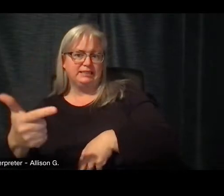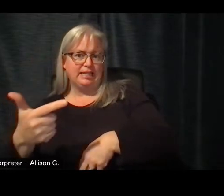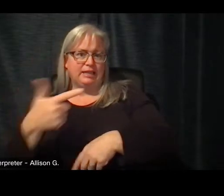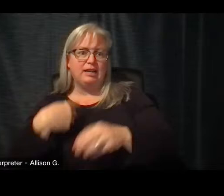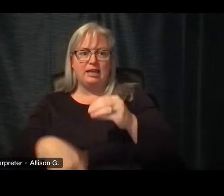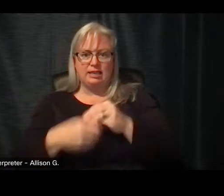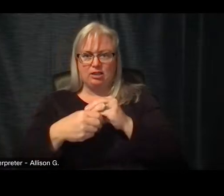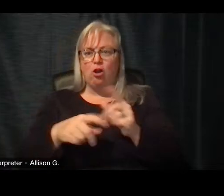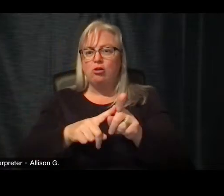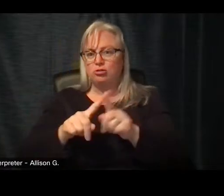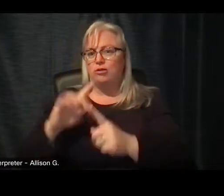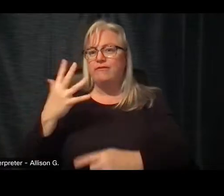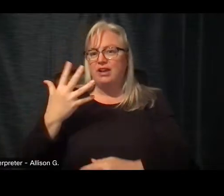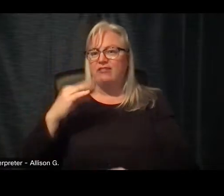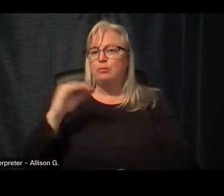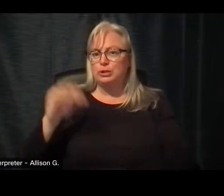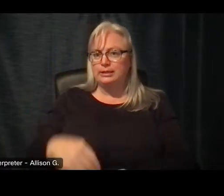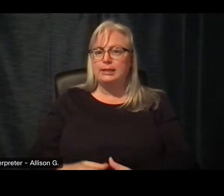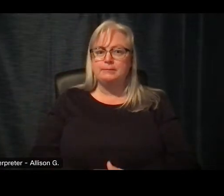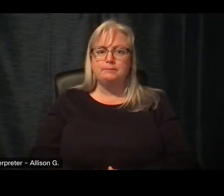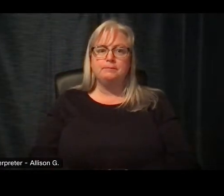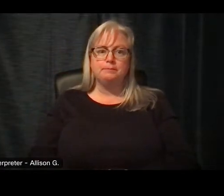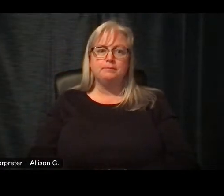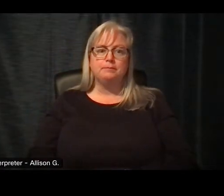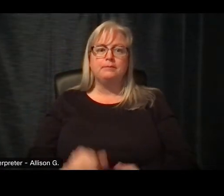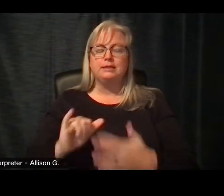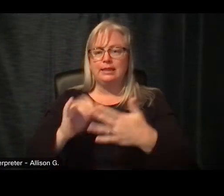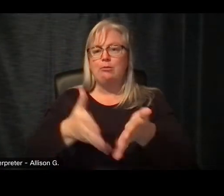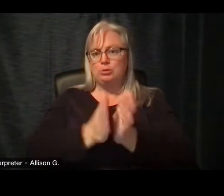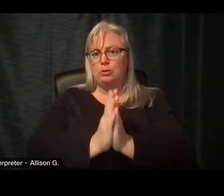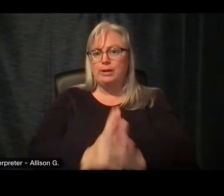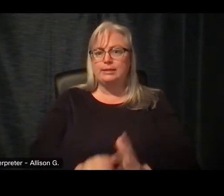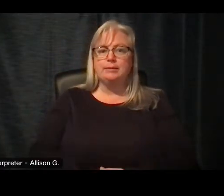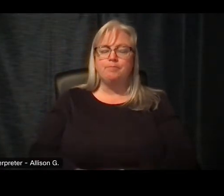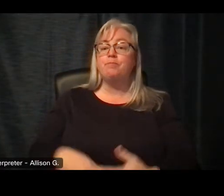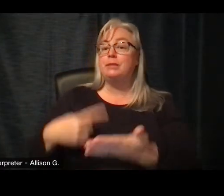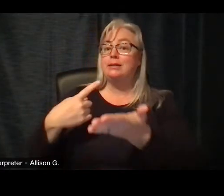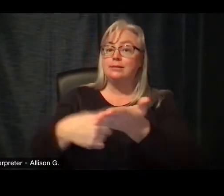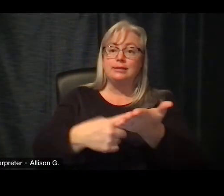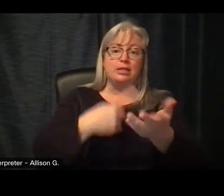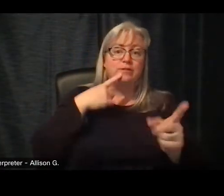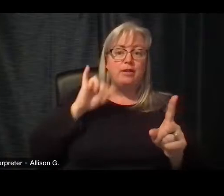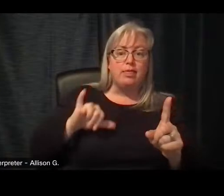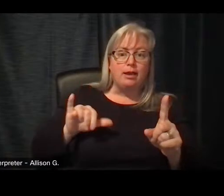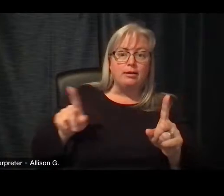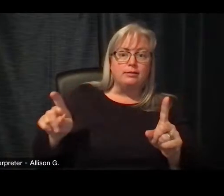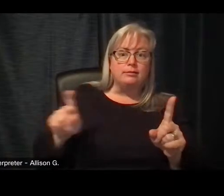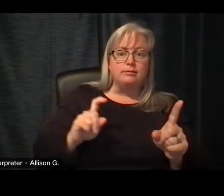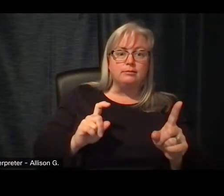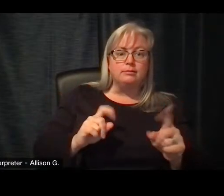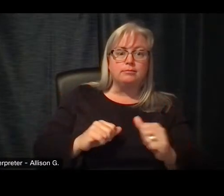believe it is also 5% that was requested. Discussion on that?